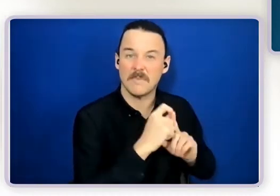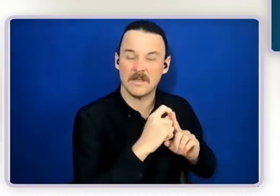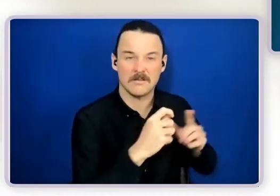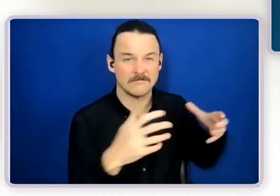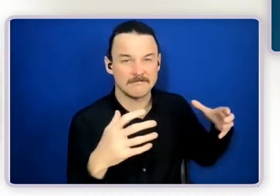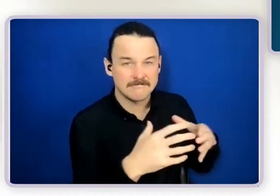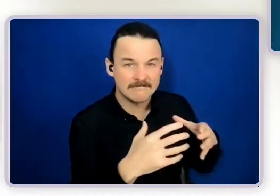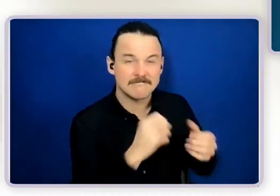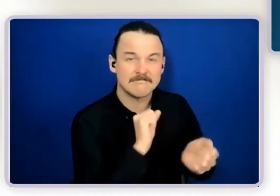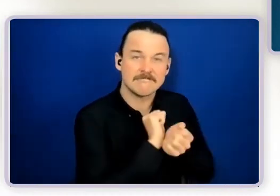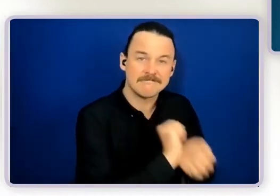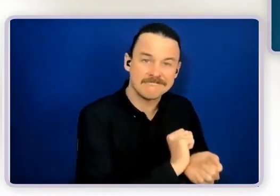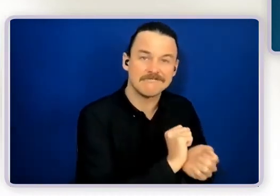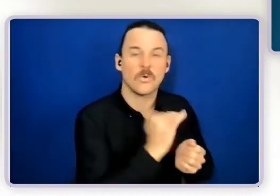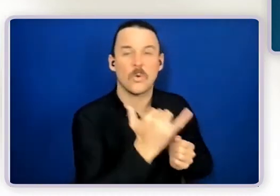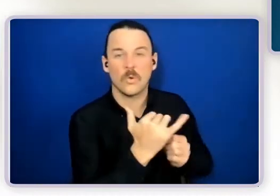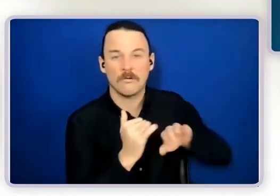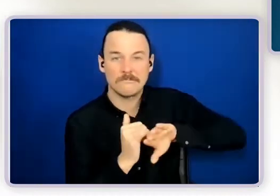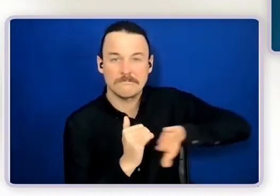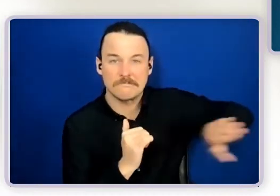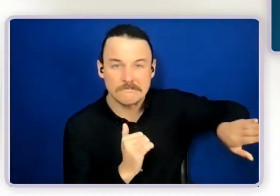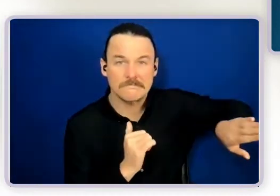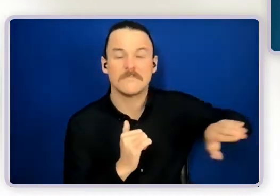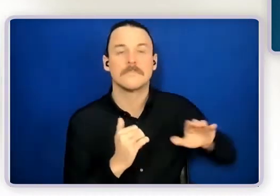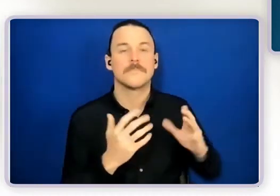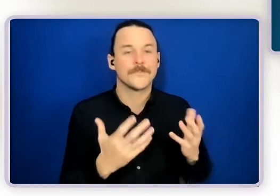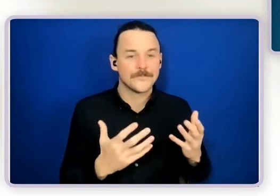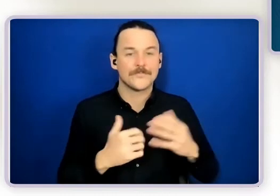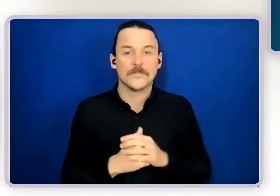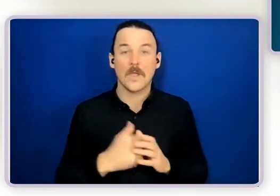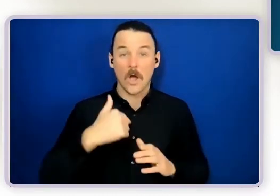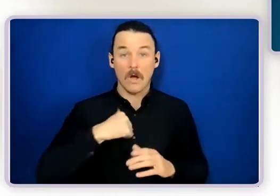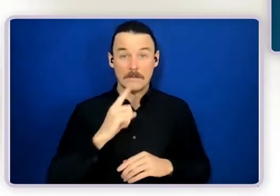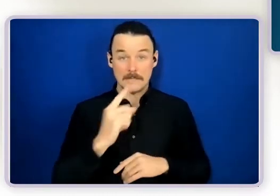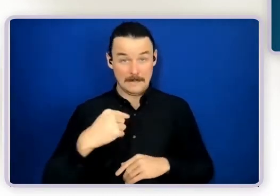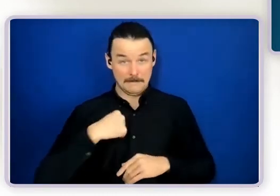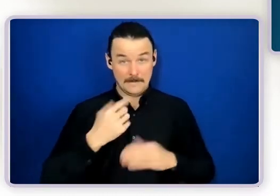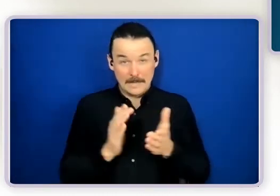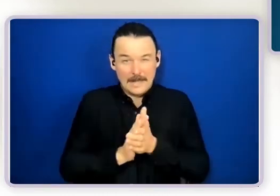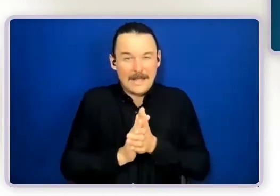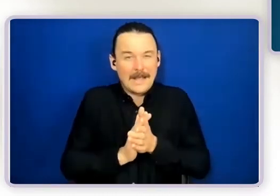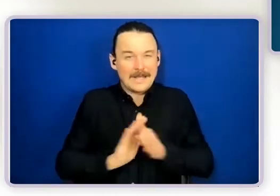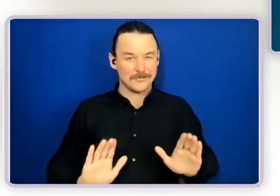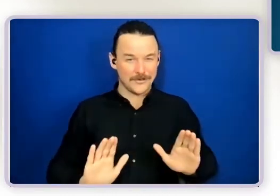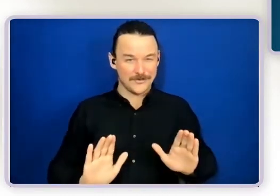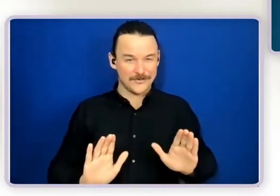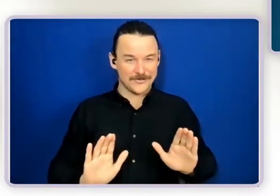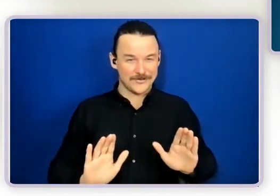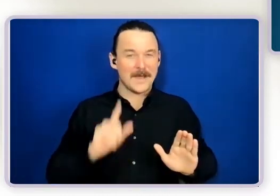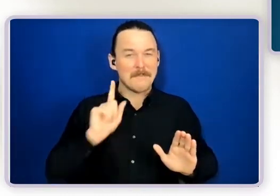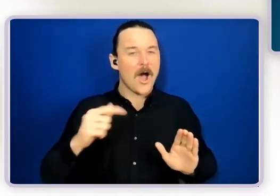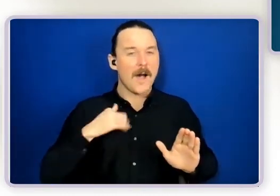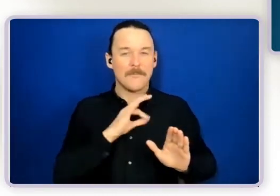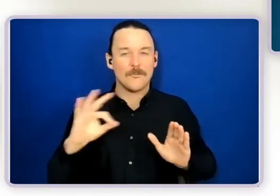I would say I'm an expert in knowing what I am not an expert in and who the experts are.